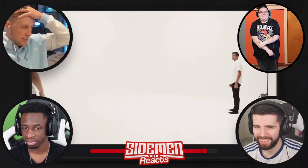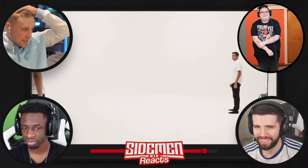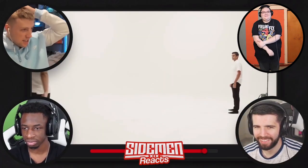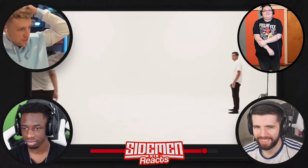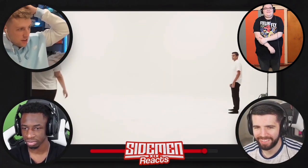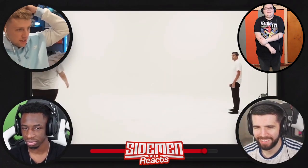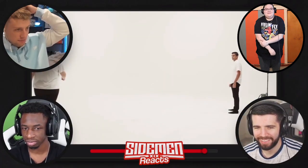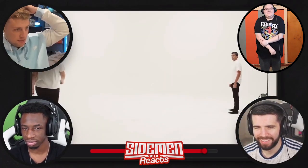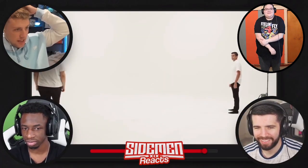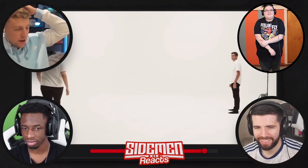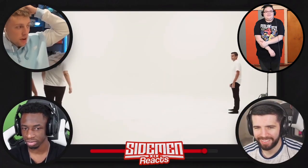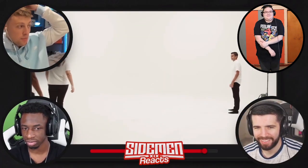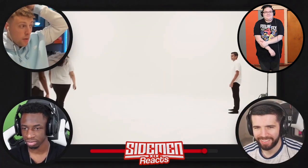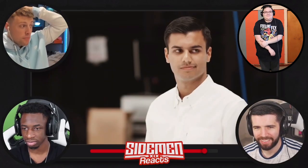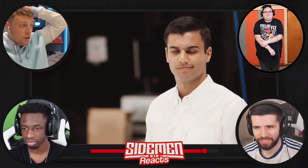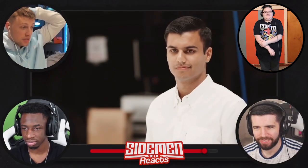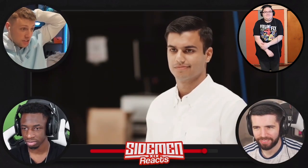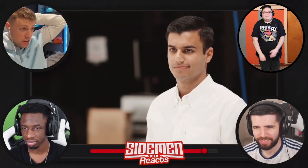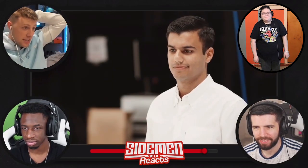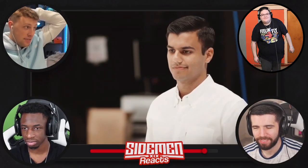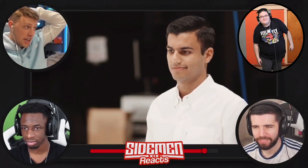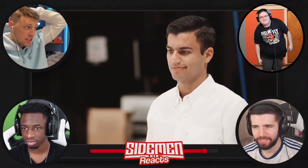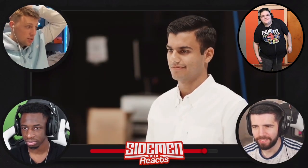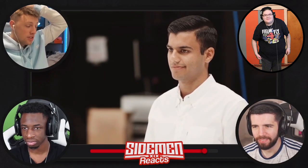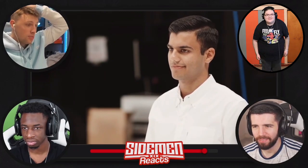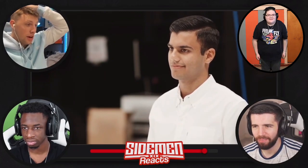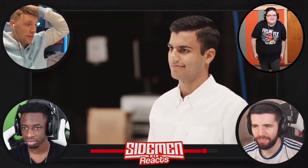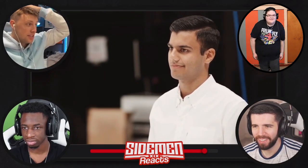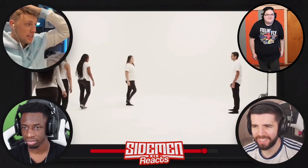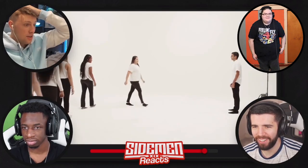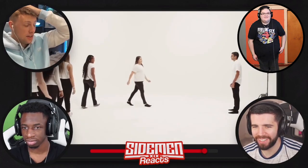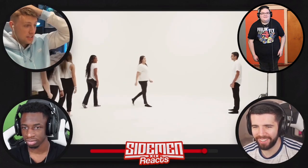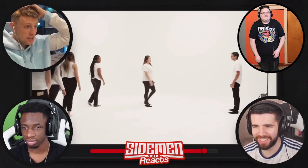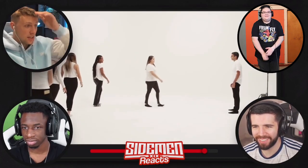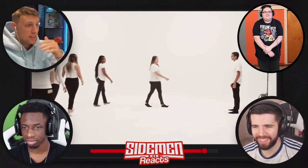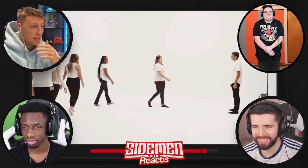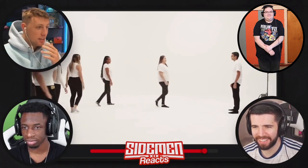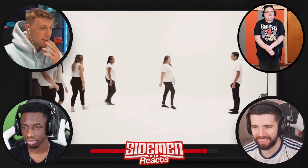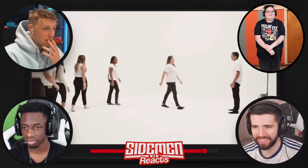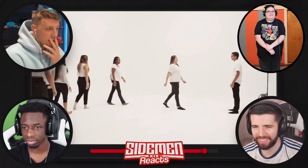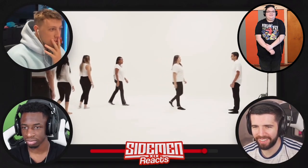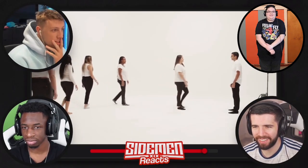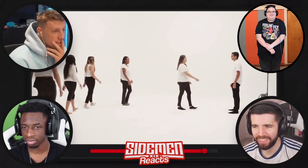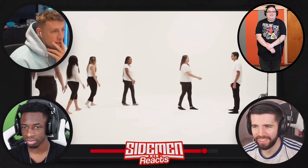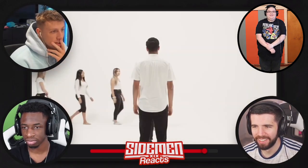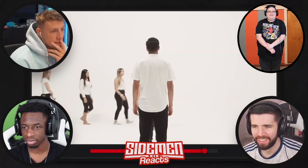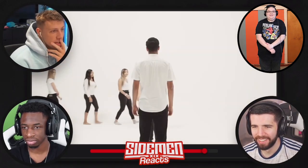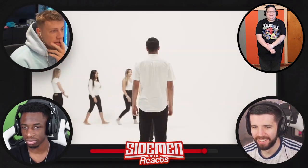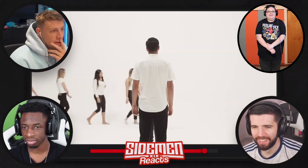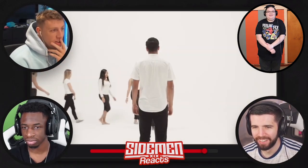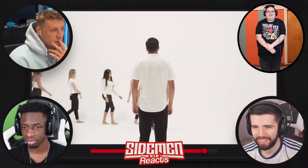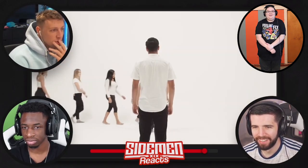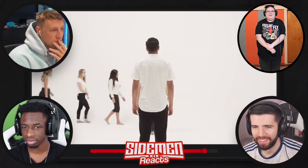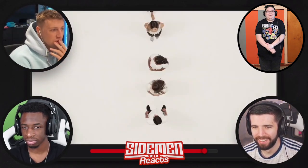Well, let's see if this guy can. I'll be impressed if this guy can navigate the situation well. Let's see how That's he does. An entourage of females. Oh no.